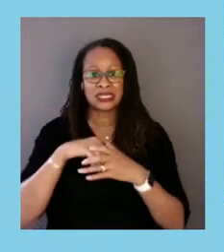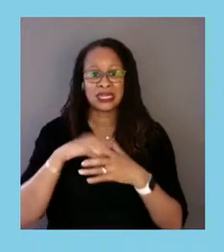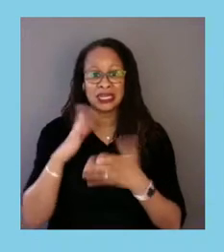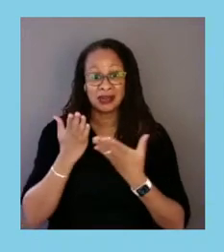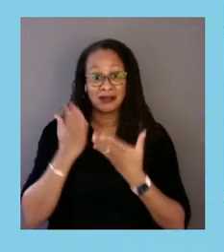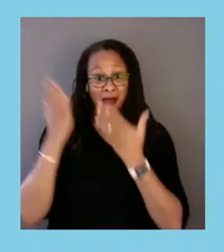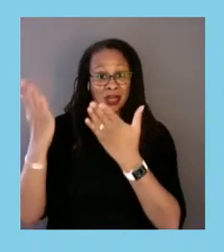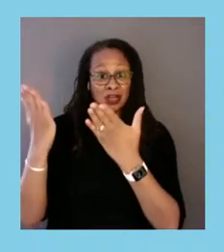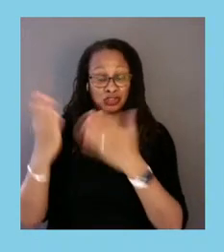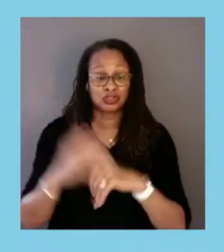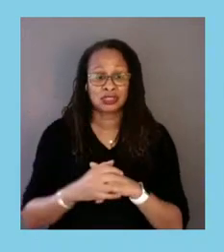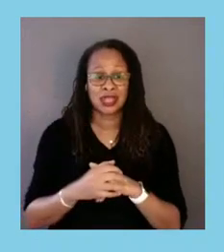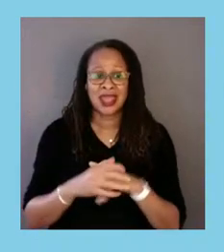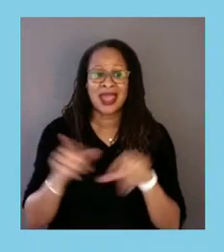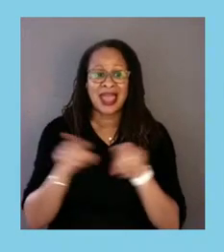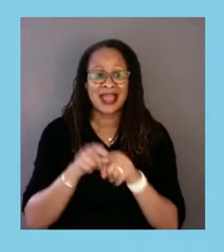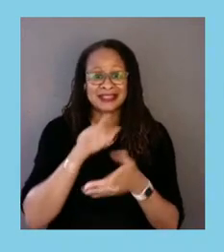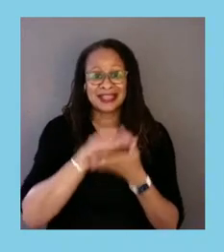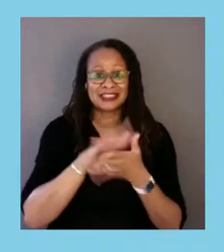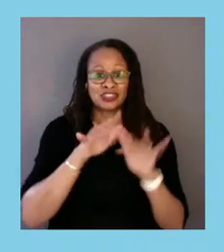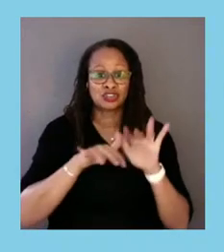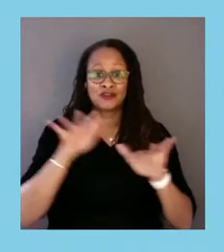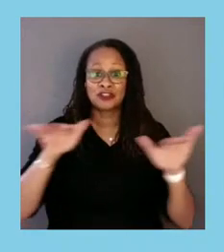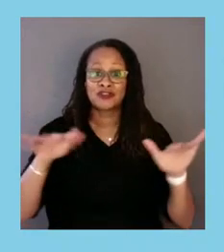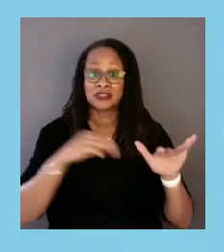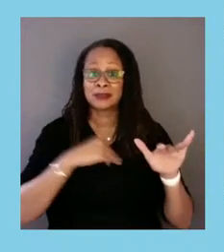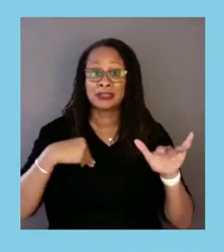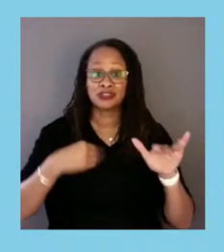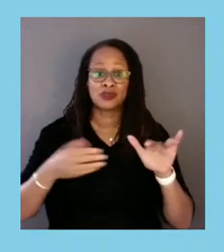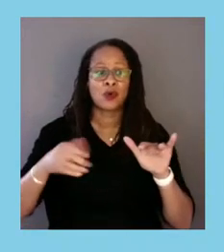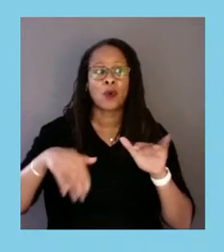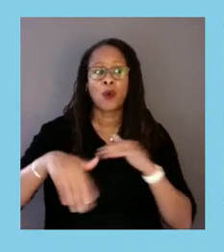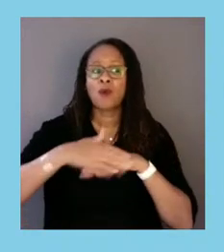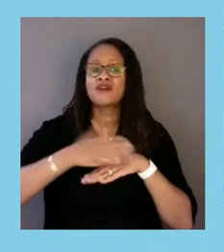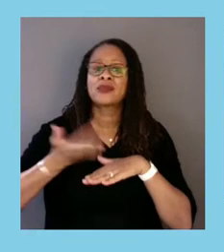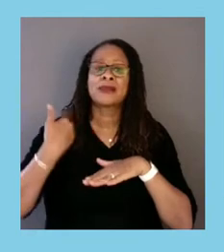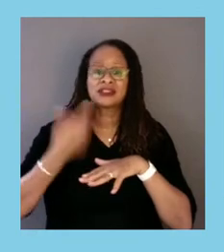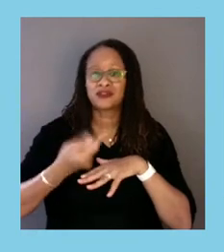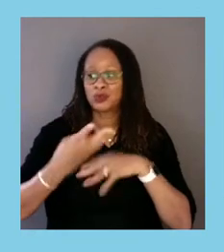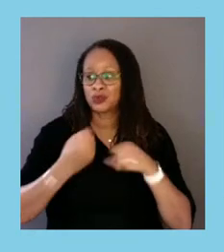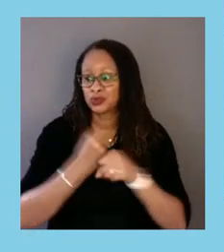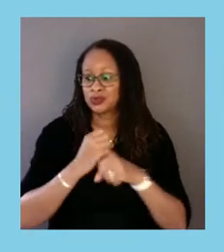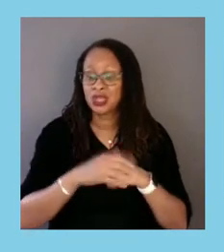the Academy has diversified its membership over the past few years. Do you feel that,